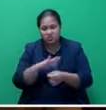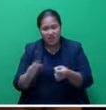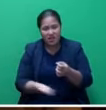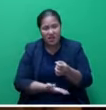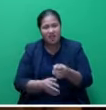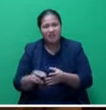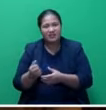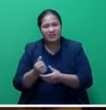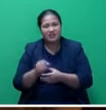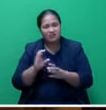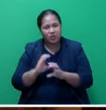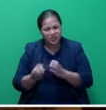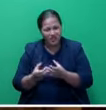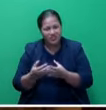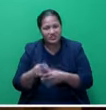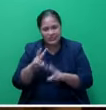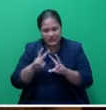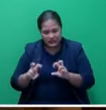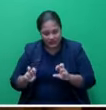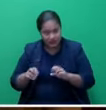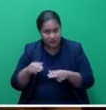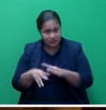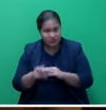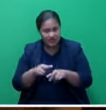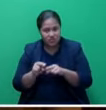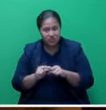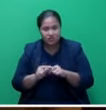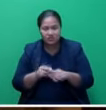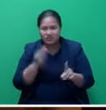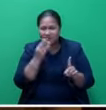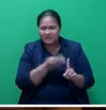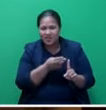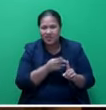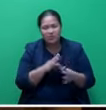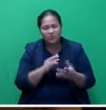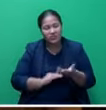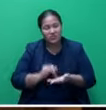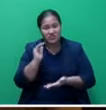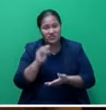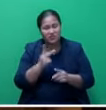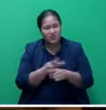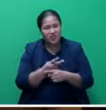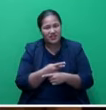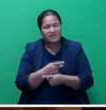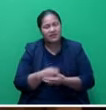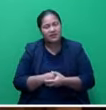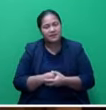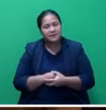Sugar Research Institute of Fiji, which are aimed at increasing productivity and